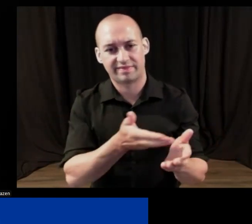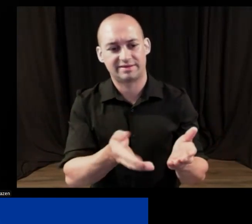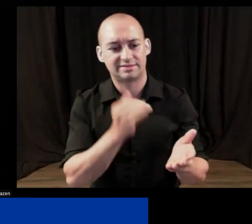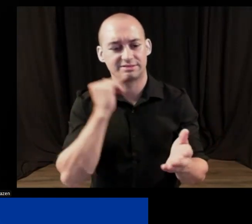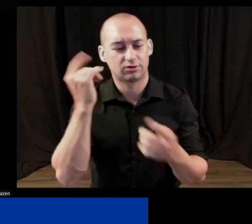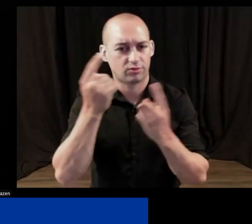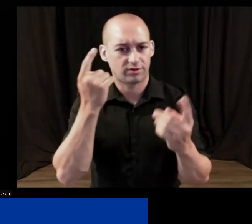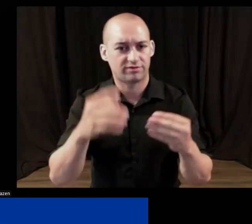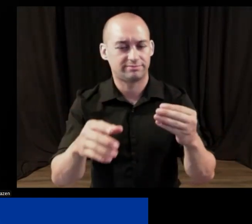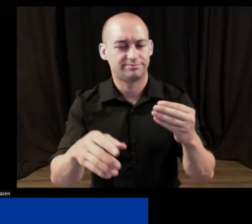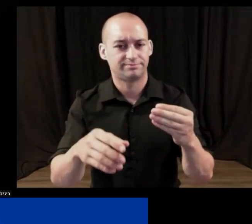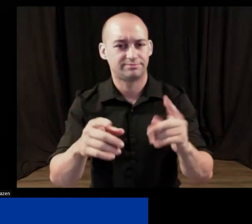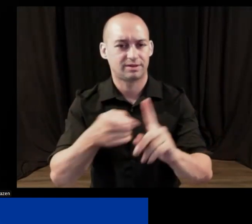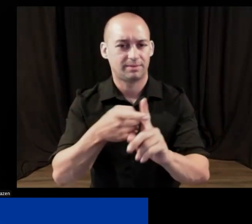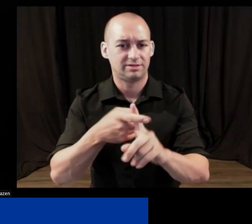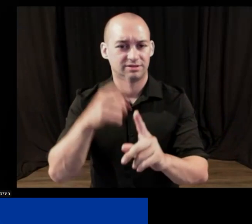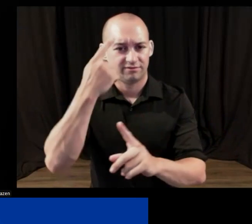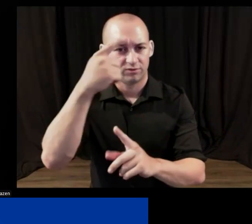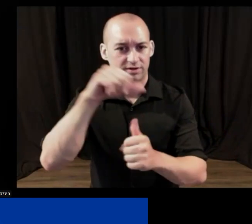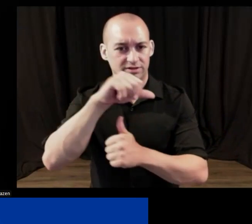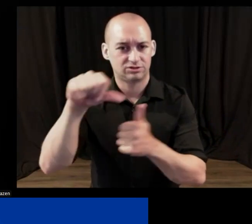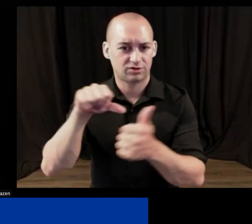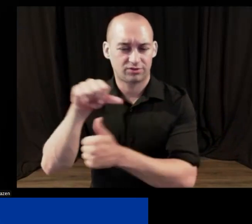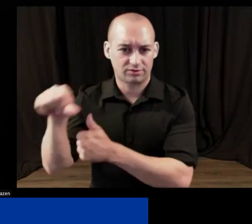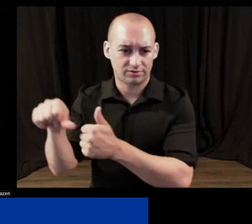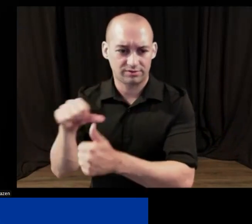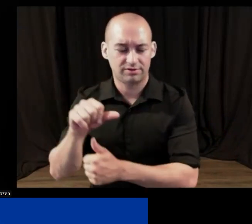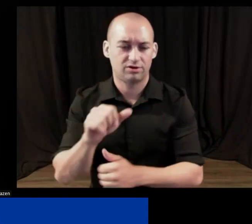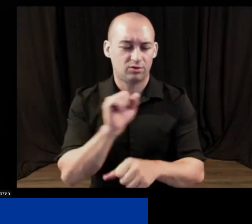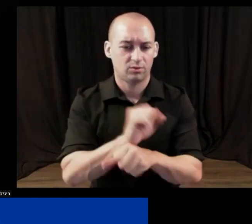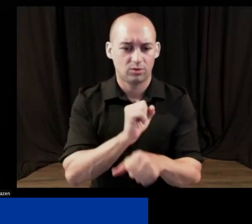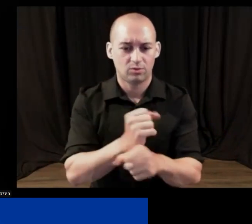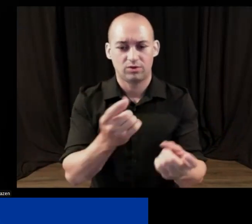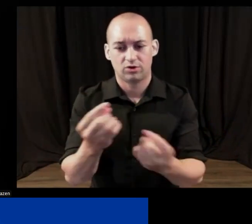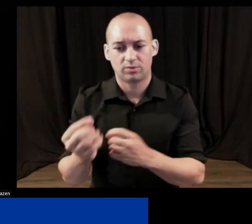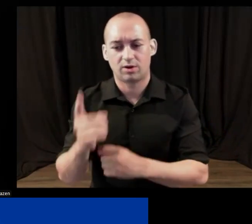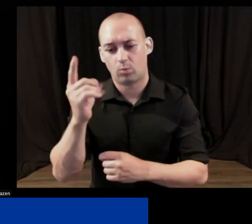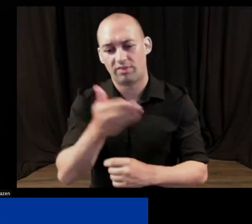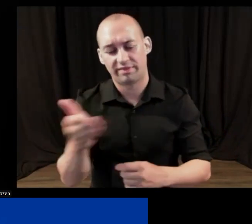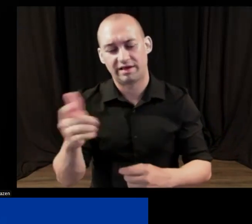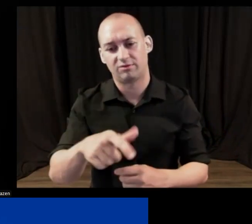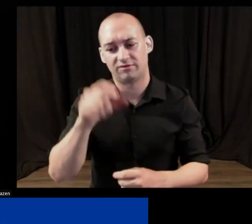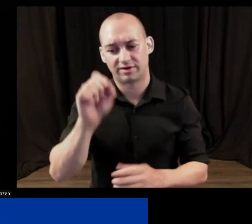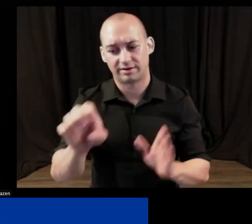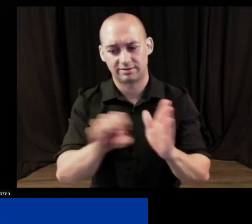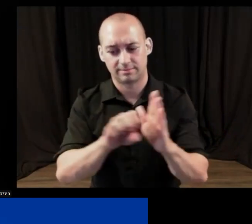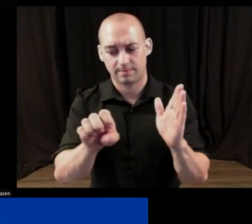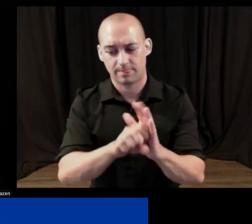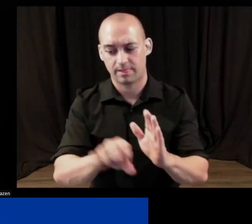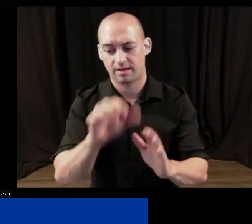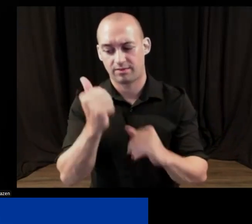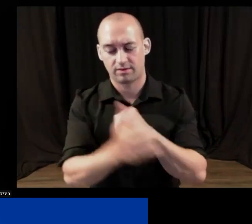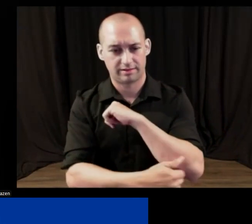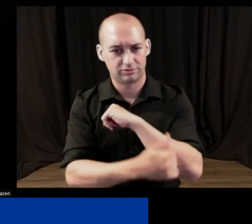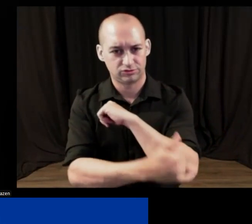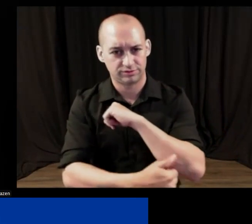complementary. The work that we're doing, one of the things that you find in, for example, other countries